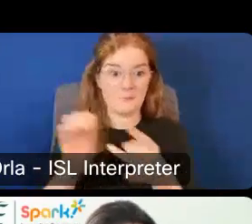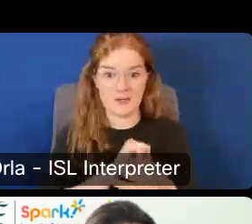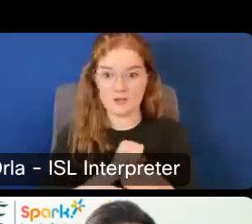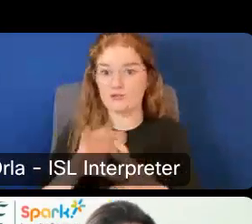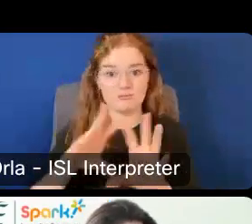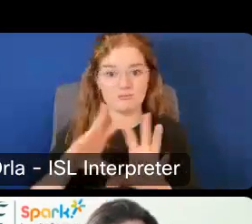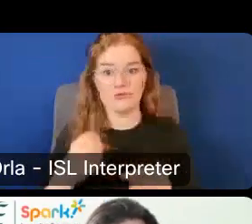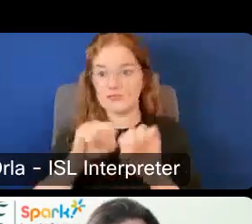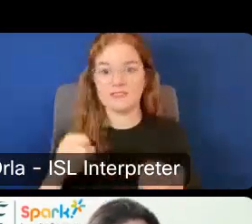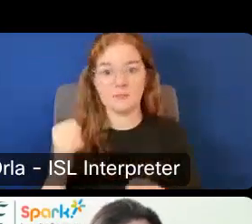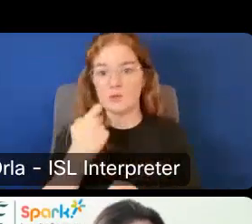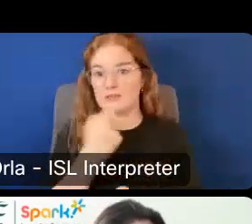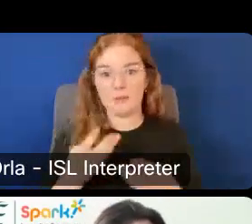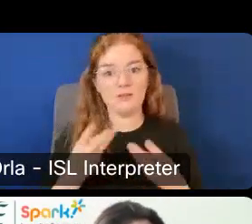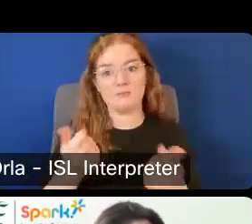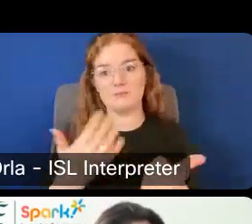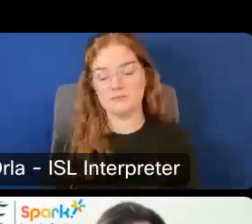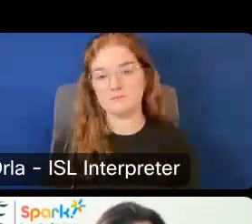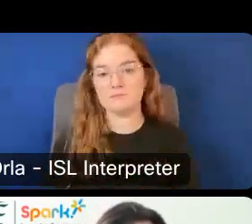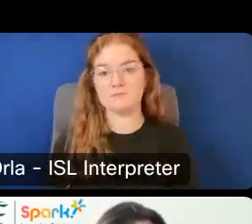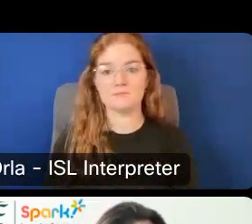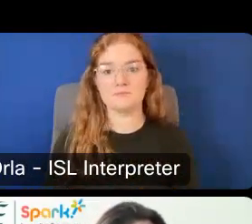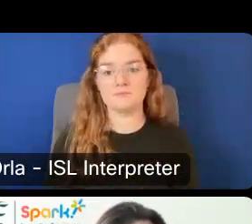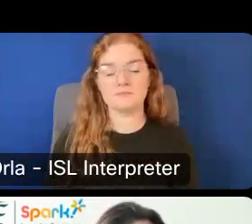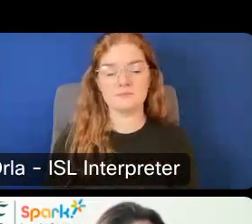simpler. Next slide, thanks, Catherine.